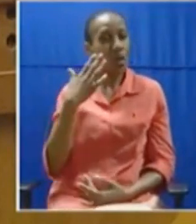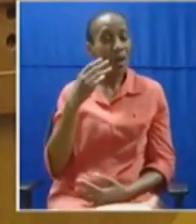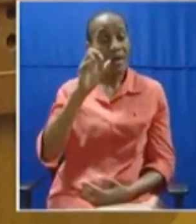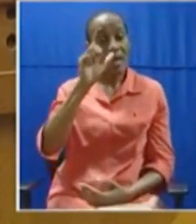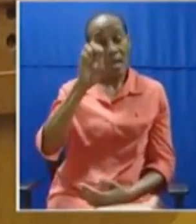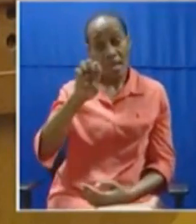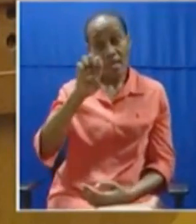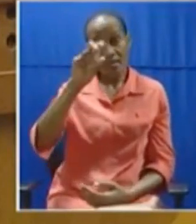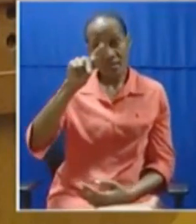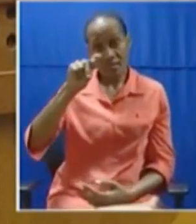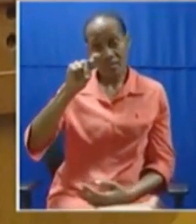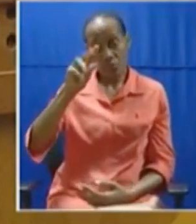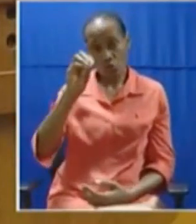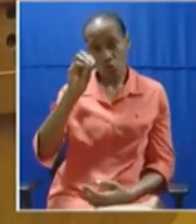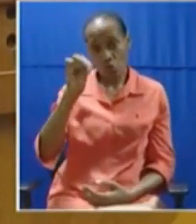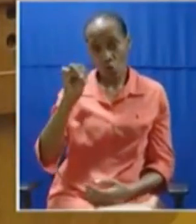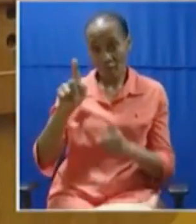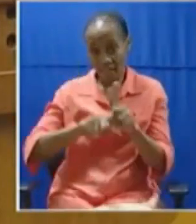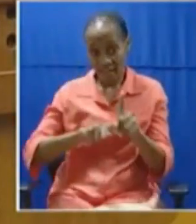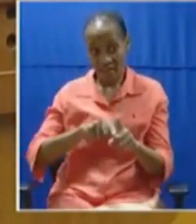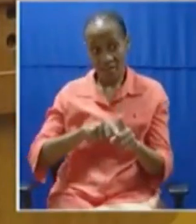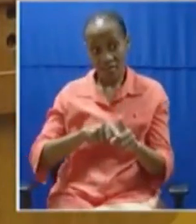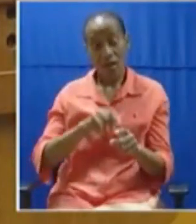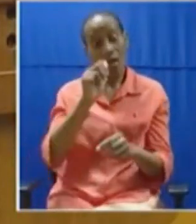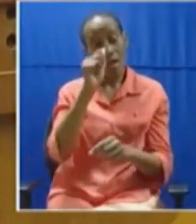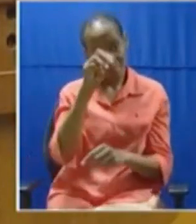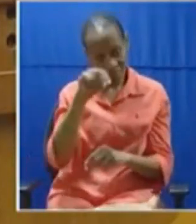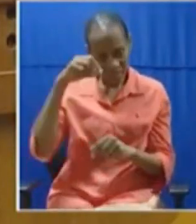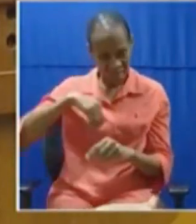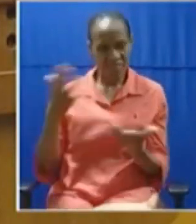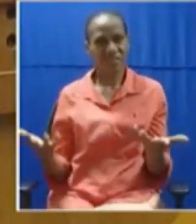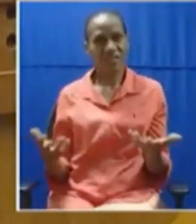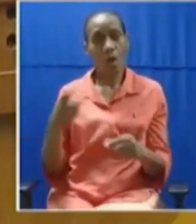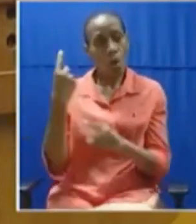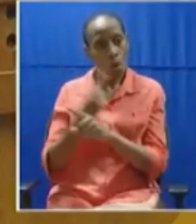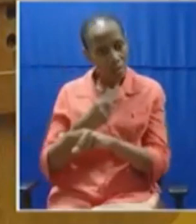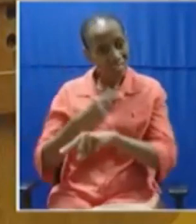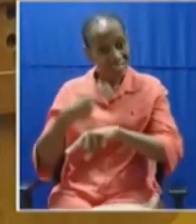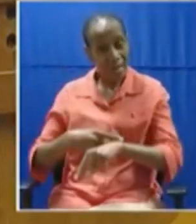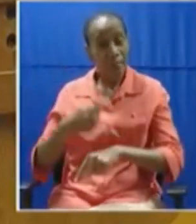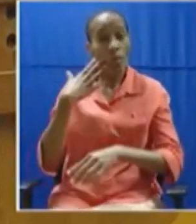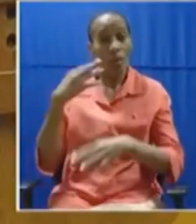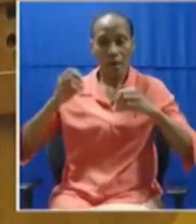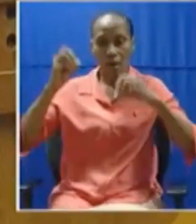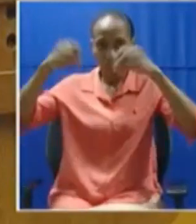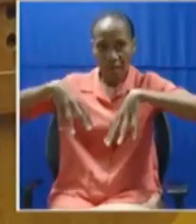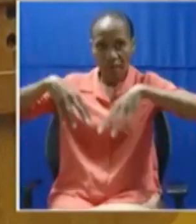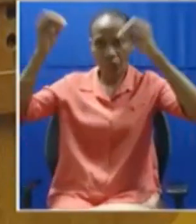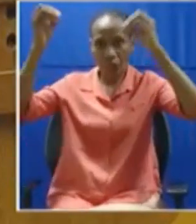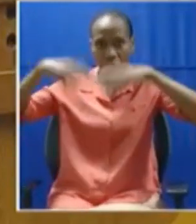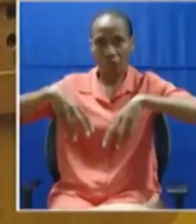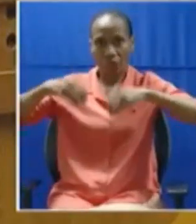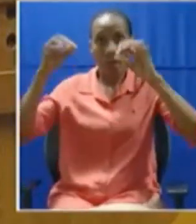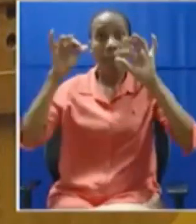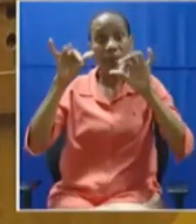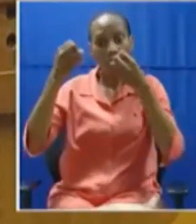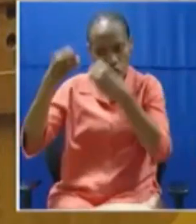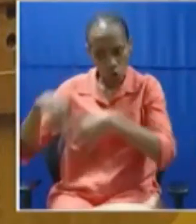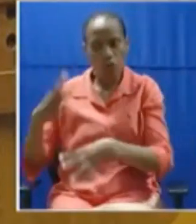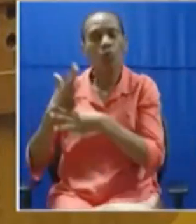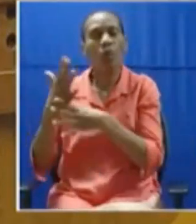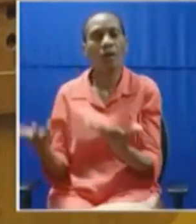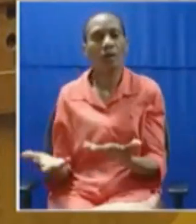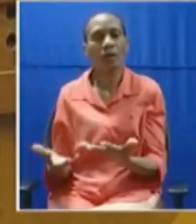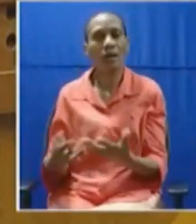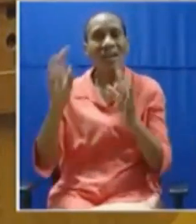Eskom. Every time, Mr. President, that the lights go out, jobs are lost. Load shedding